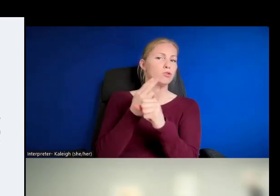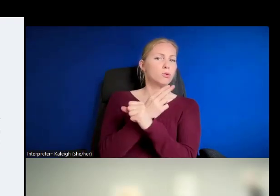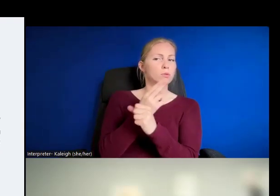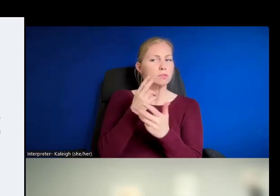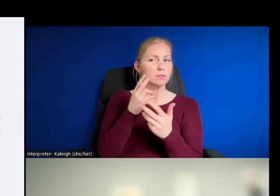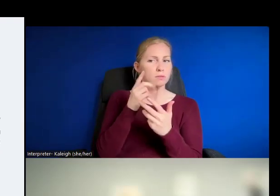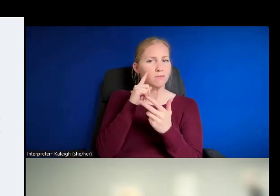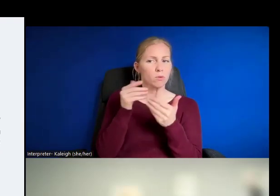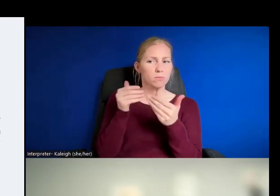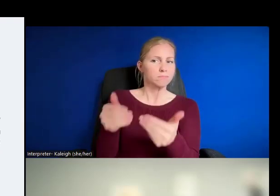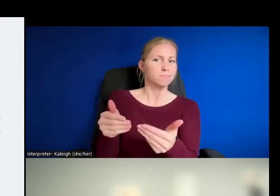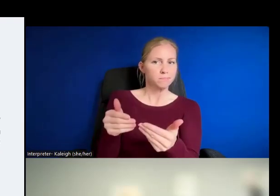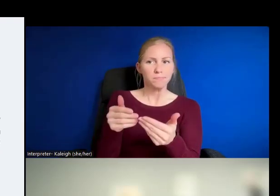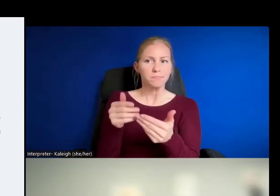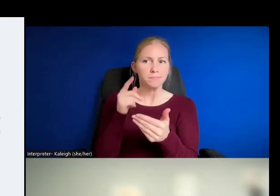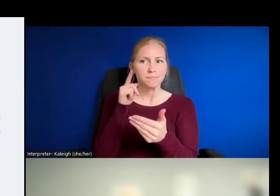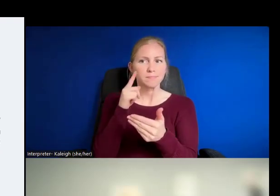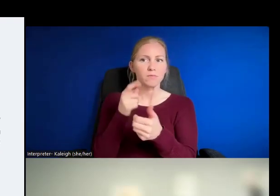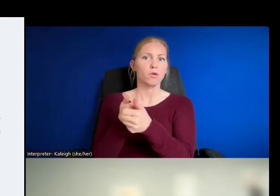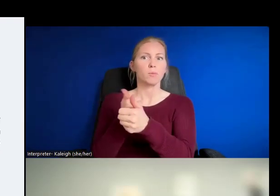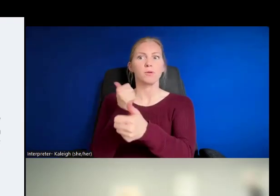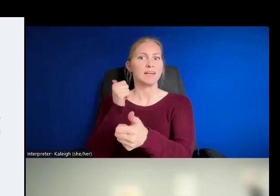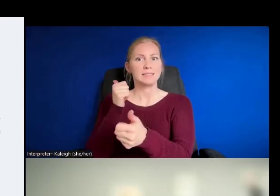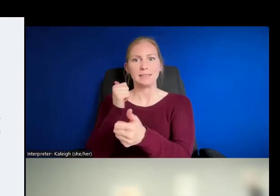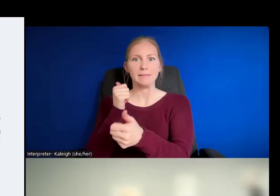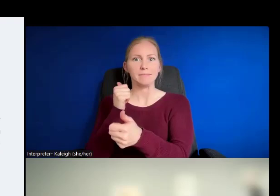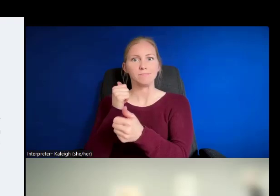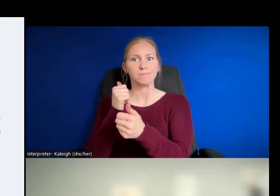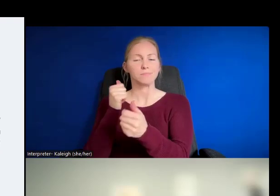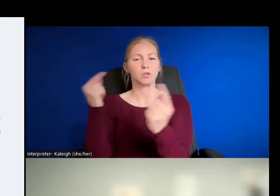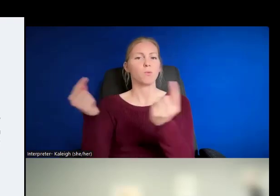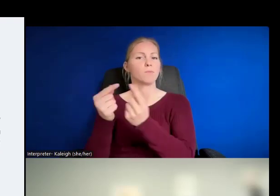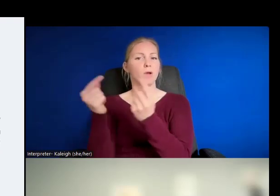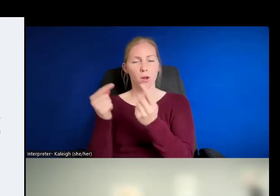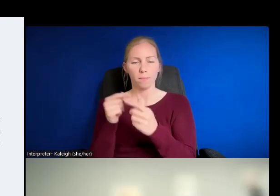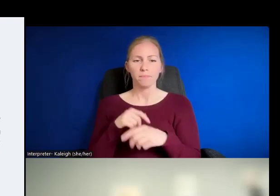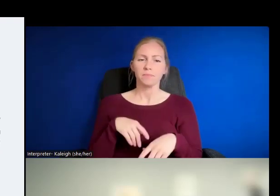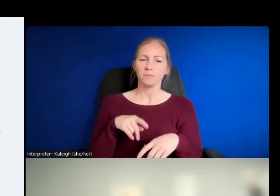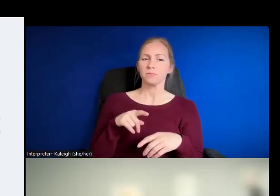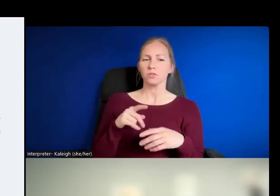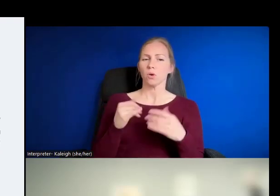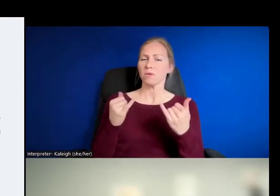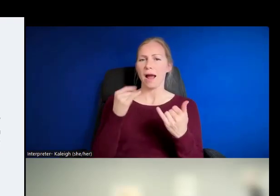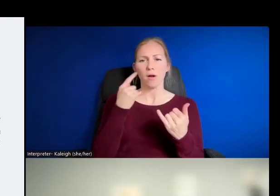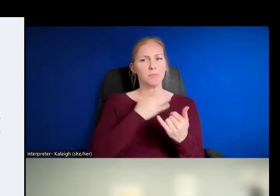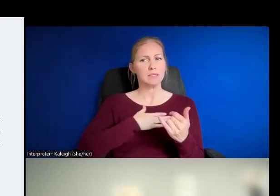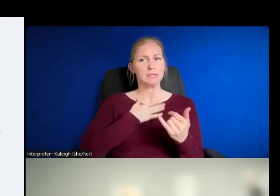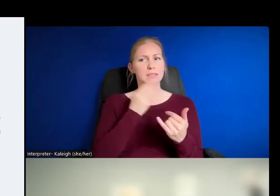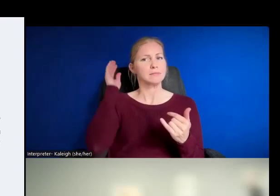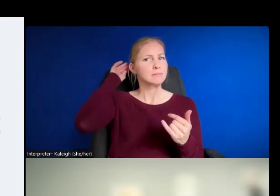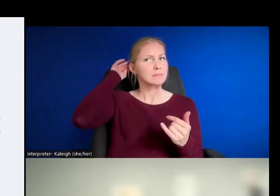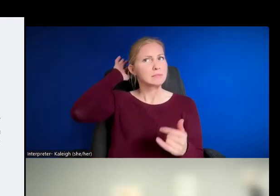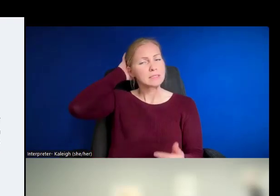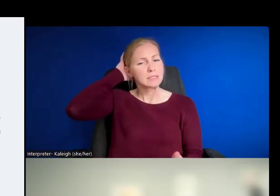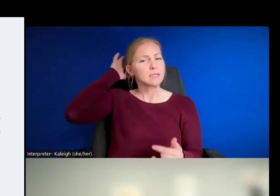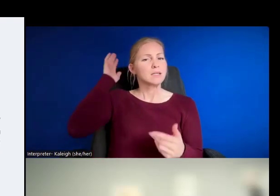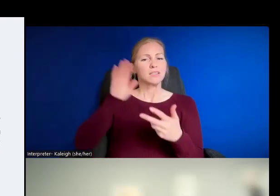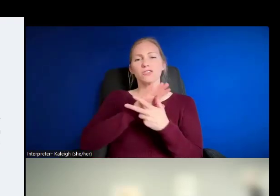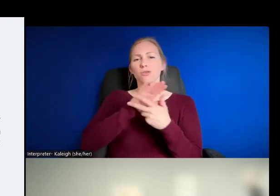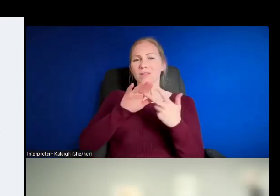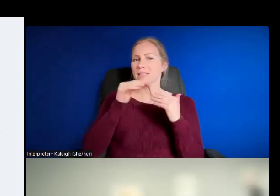So it's, as we discuss this going forward, please keep in mind these